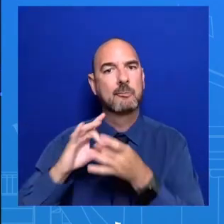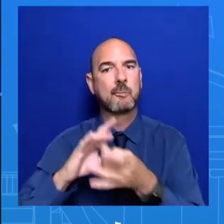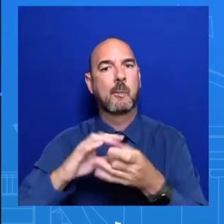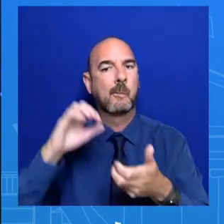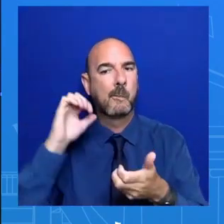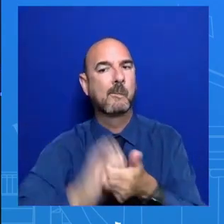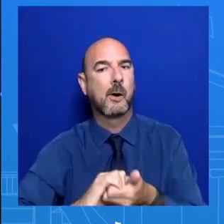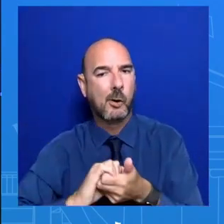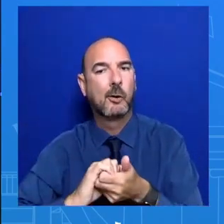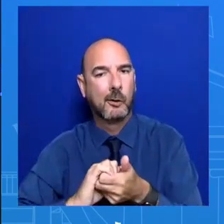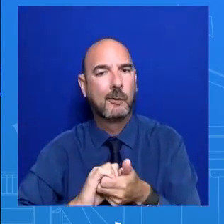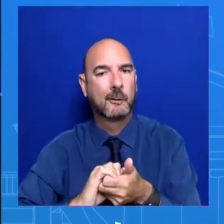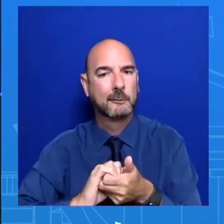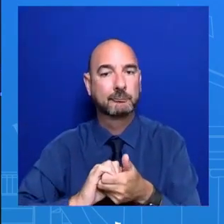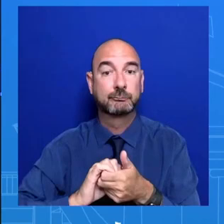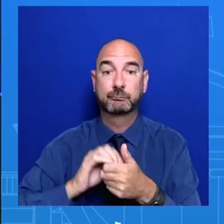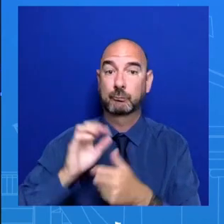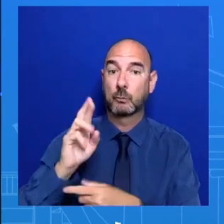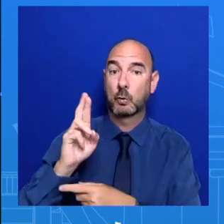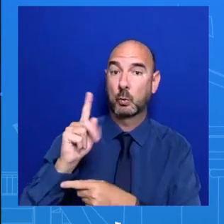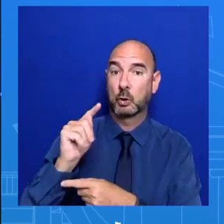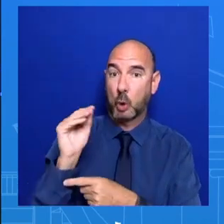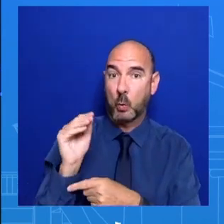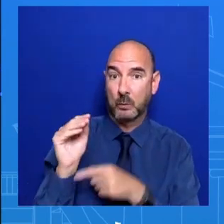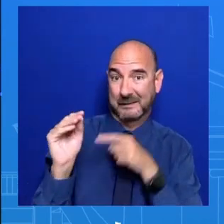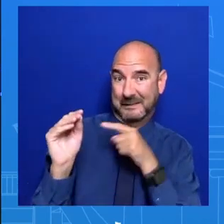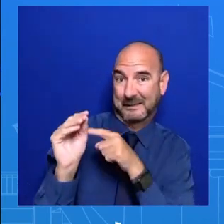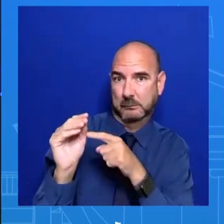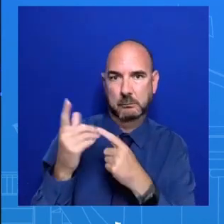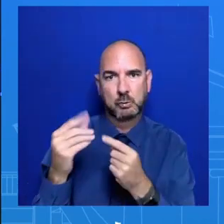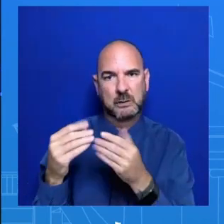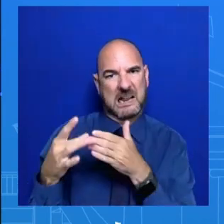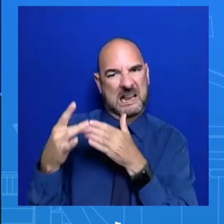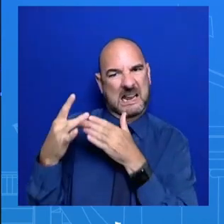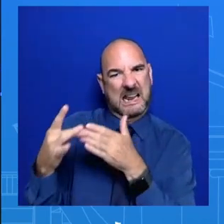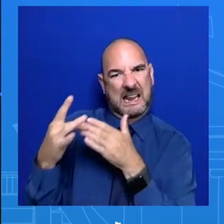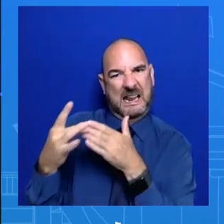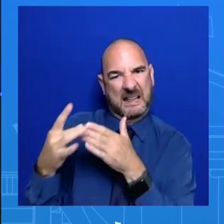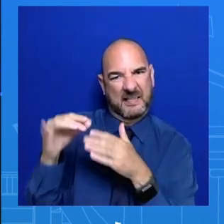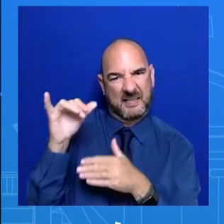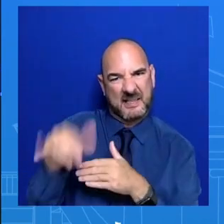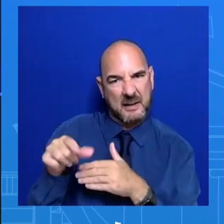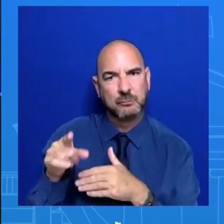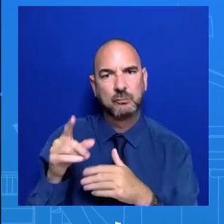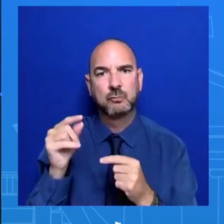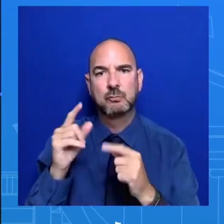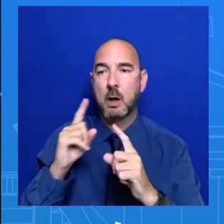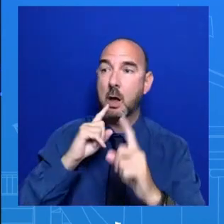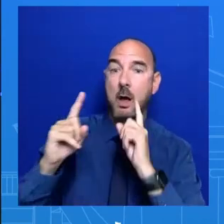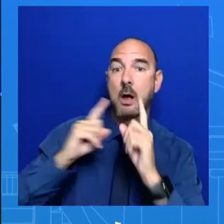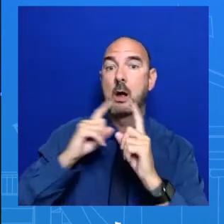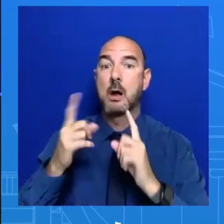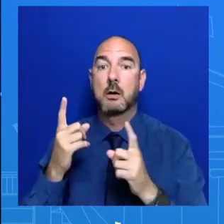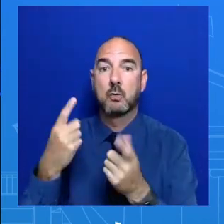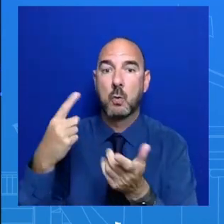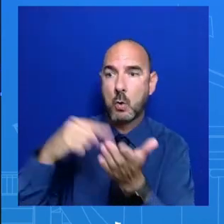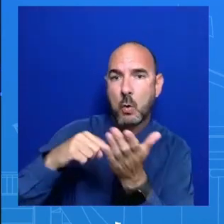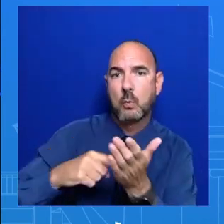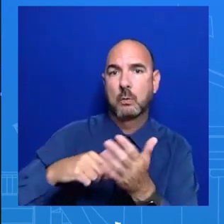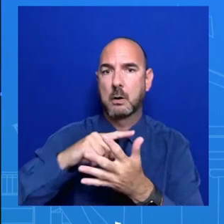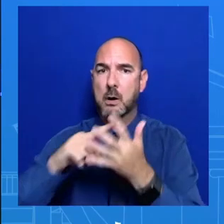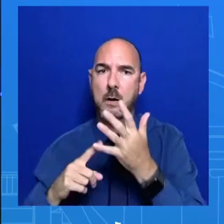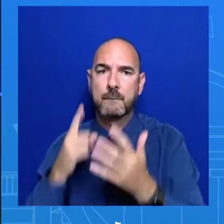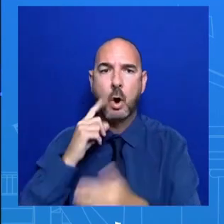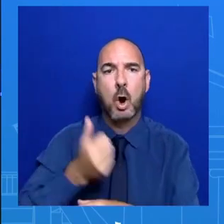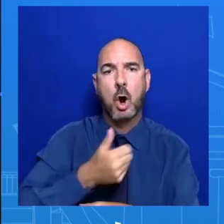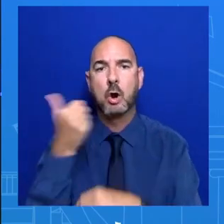leading voice on the challenges that debt poses to developing countries, so you can expect he and President Biden will announce their shared vision on